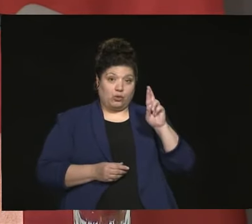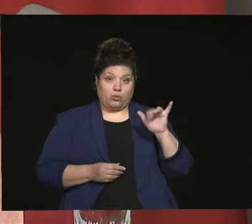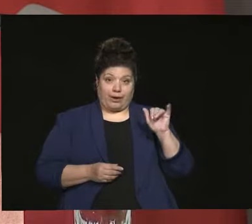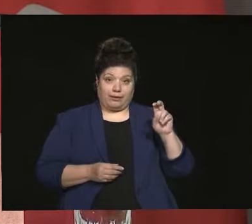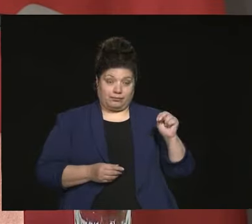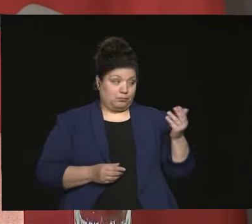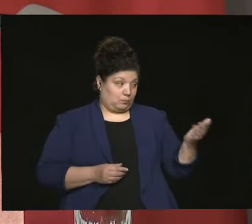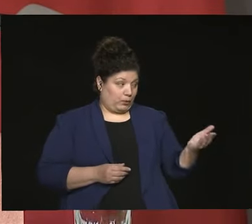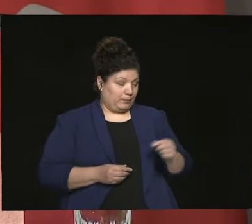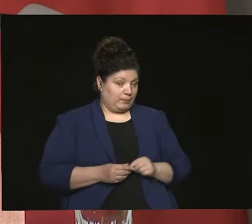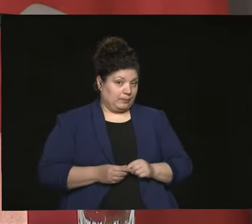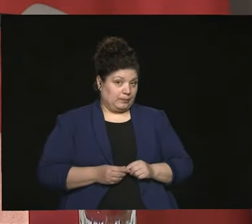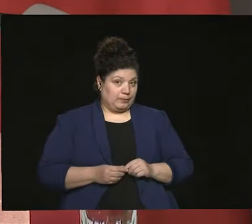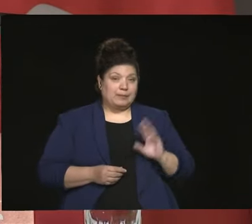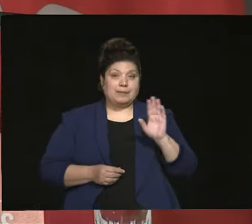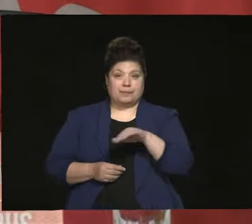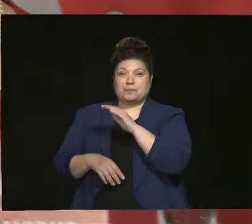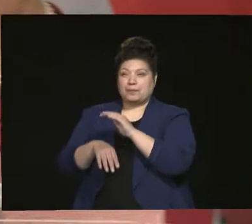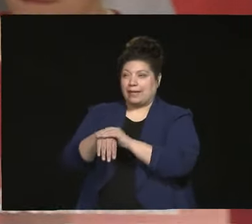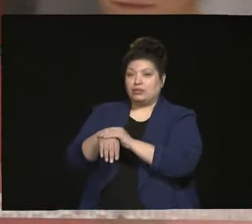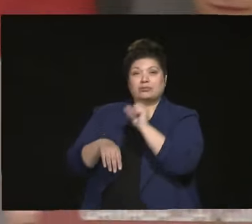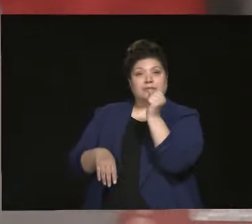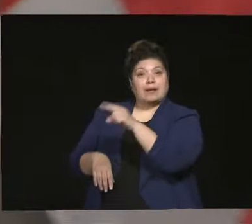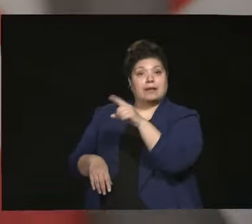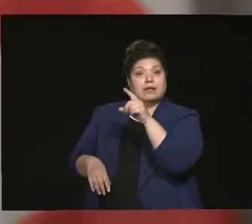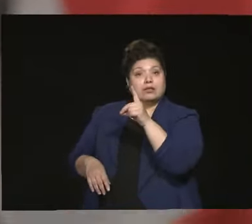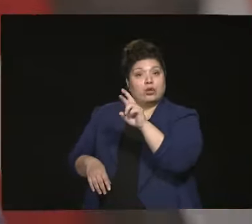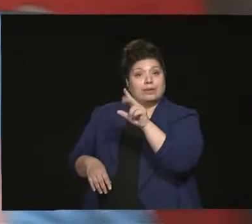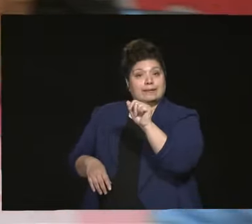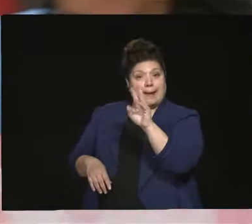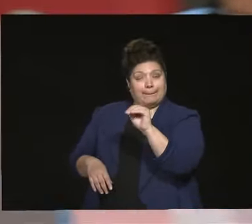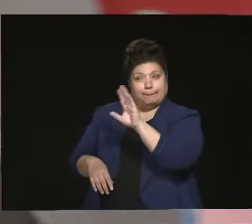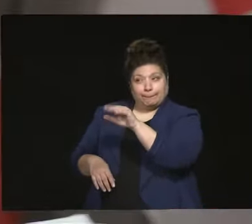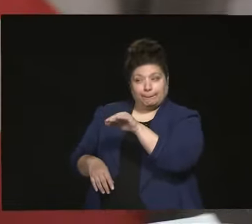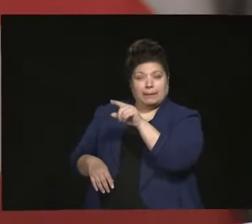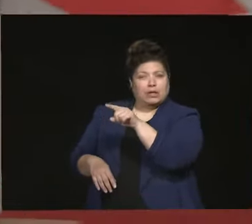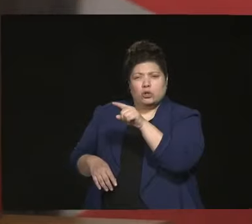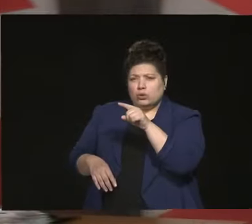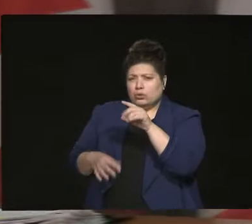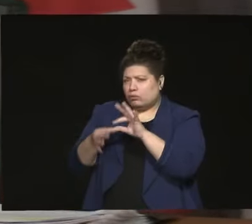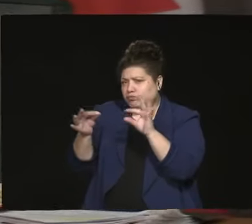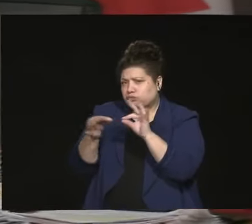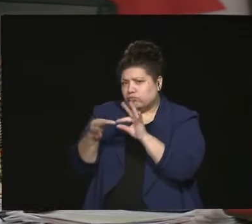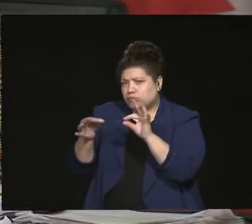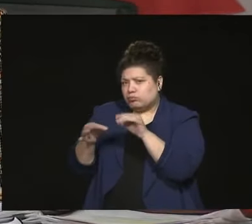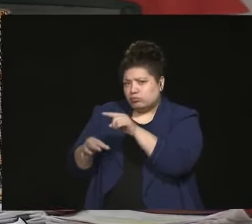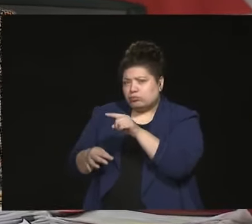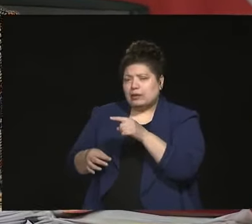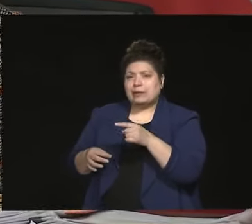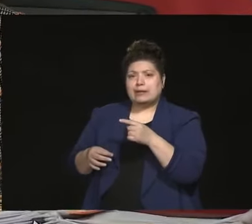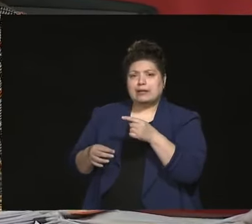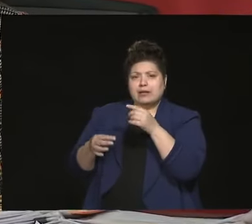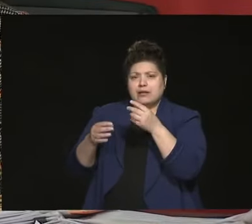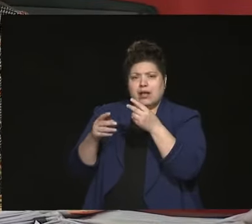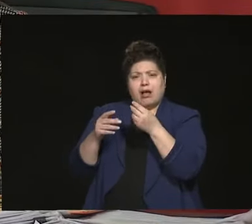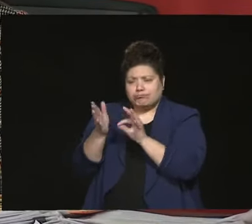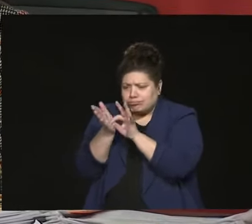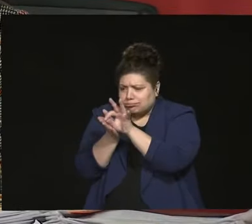Yeah, this question's for Dr. Tam. You talked obviously before about the metrics that you were tracking and the data that you were